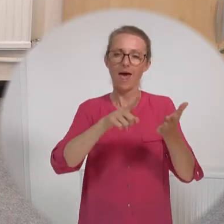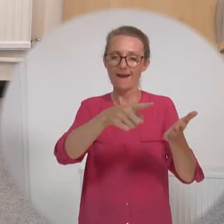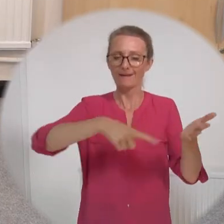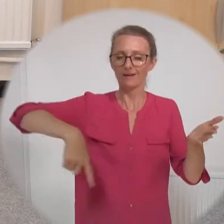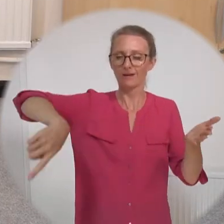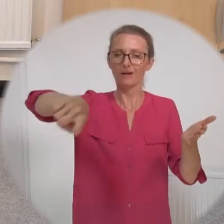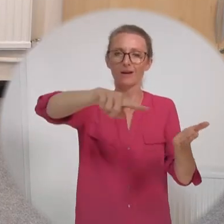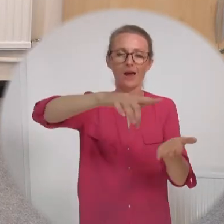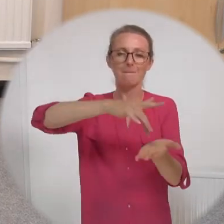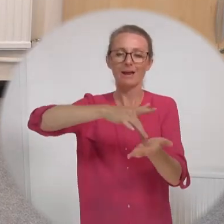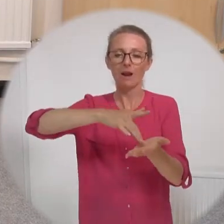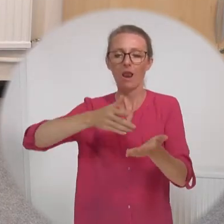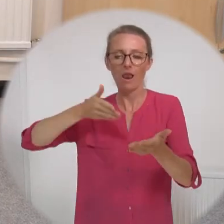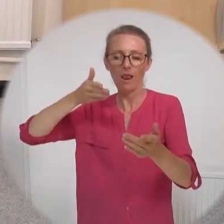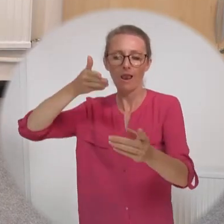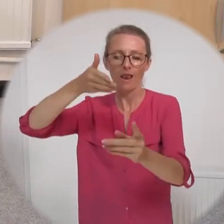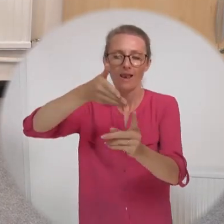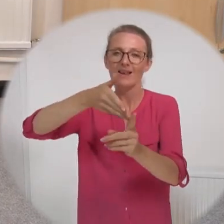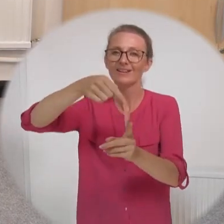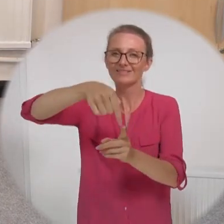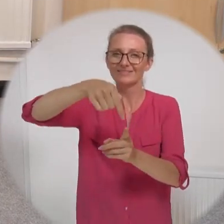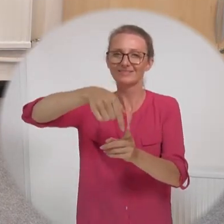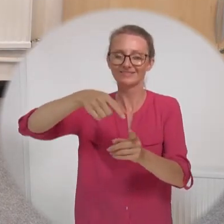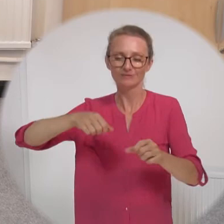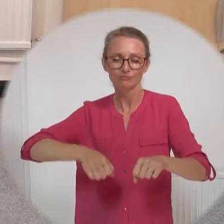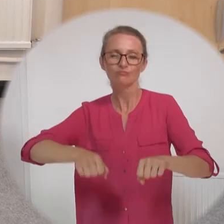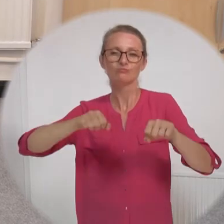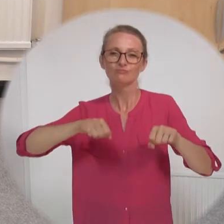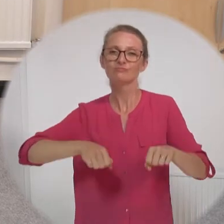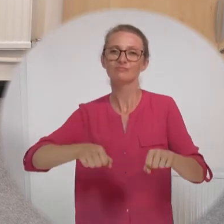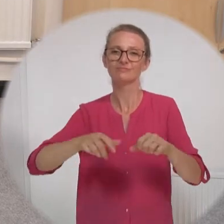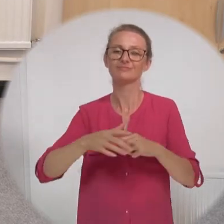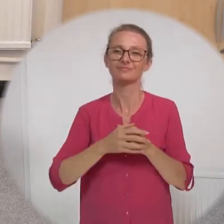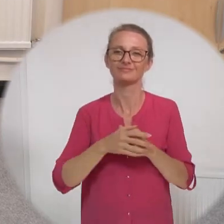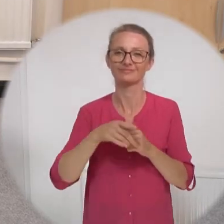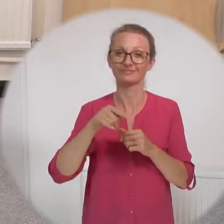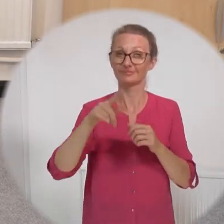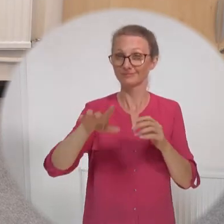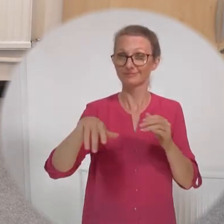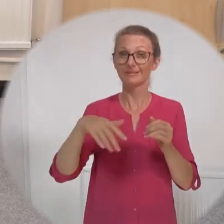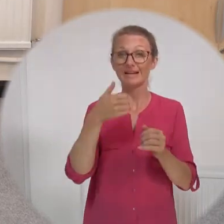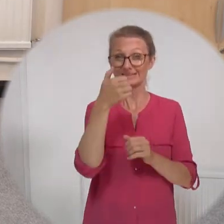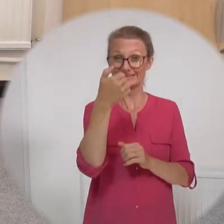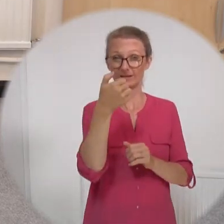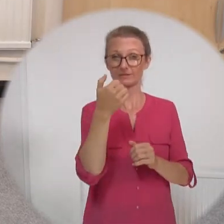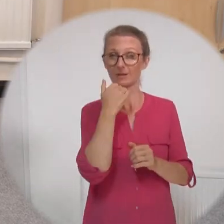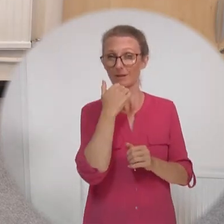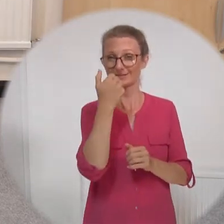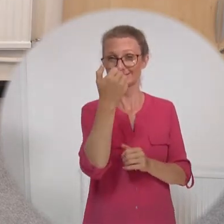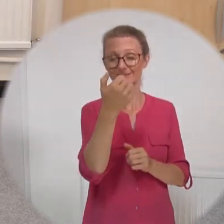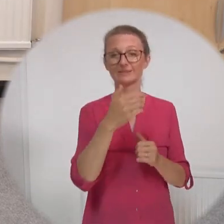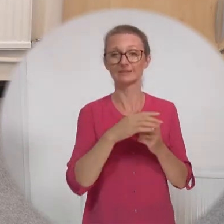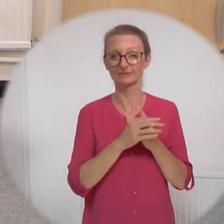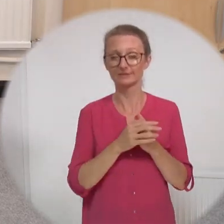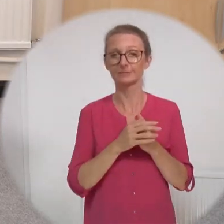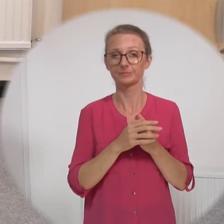move. And then what we'll do, we'll have a look at each of the moves as a flowing sequence,